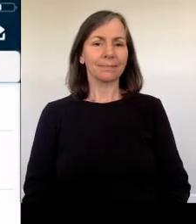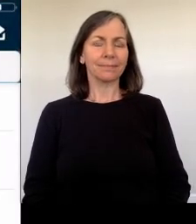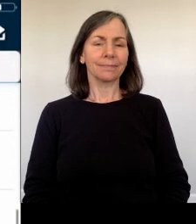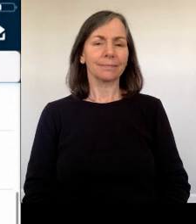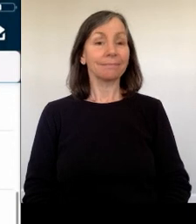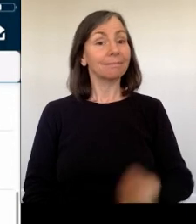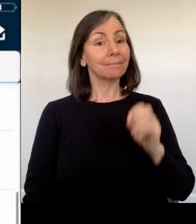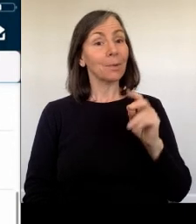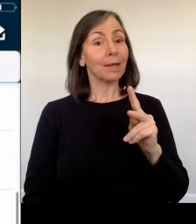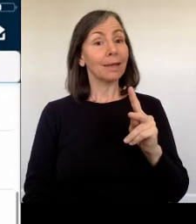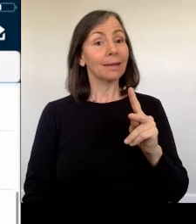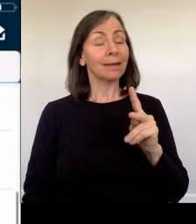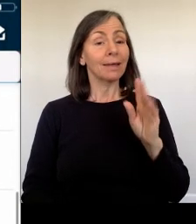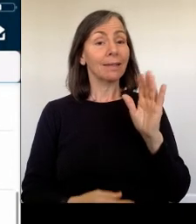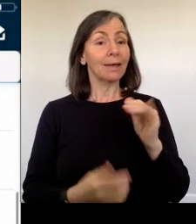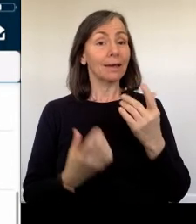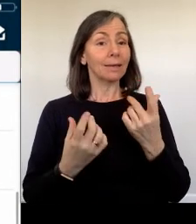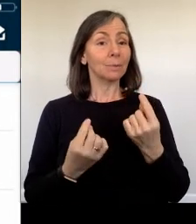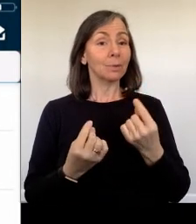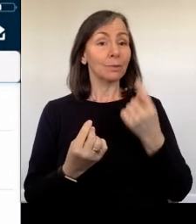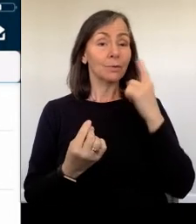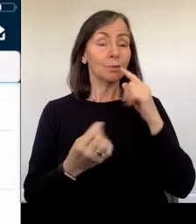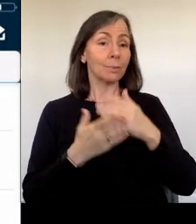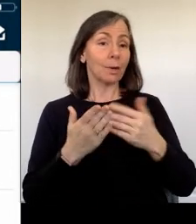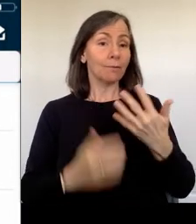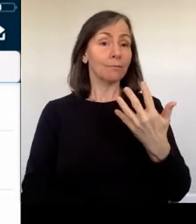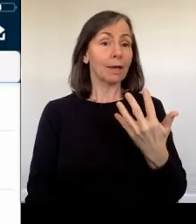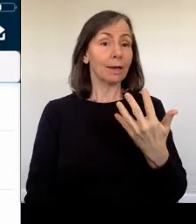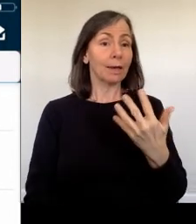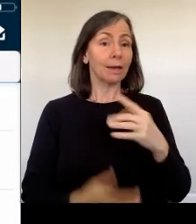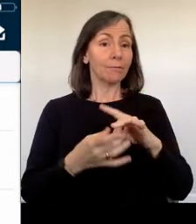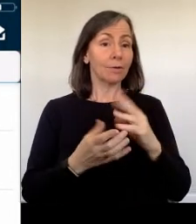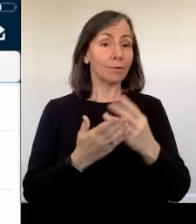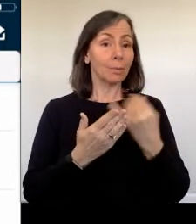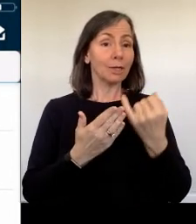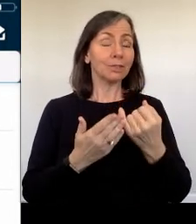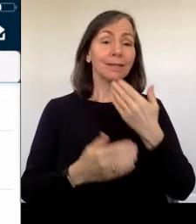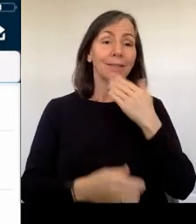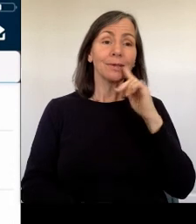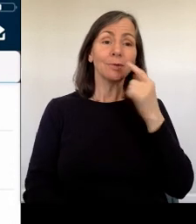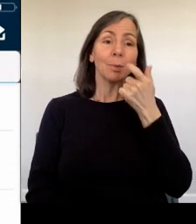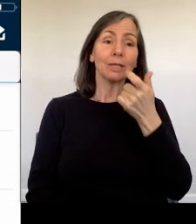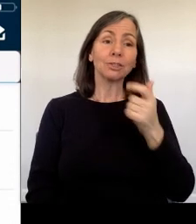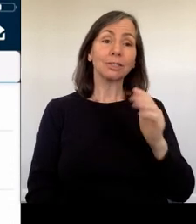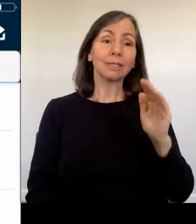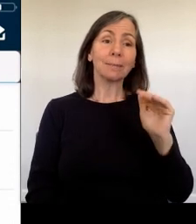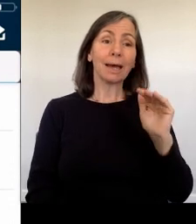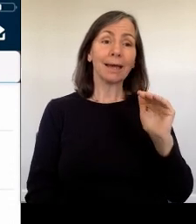Okay, that's what you need to do for part 5 of your project. Thanks for watching. Bye.